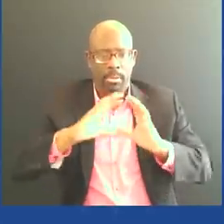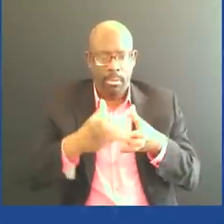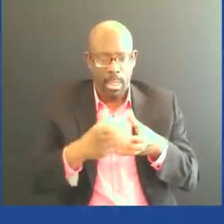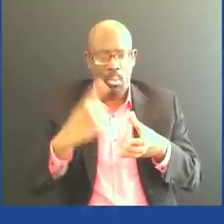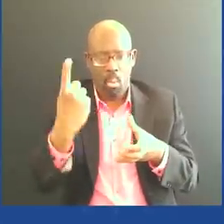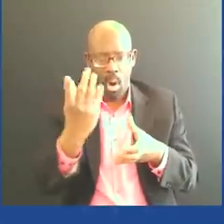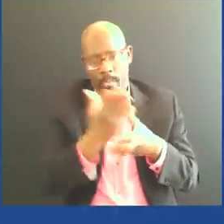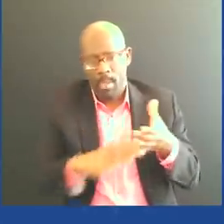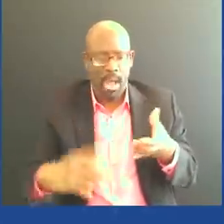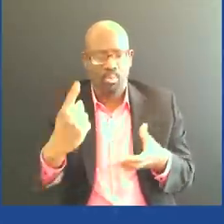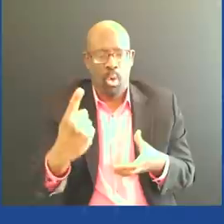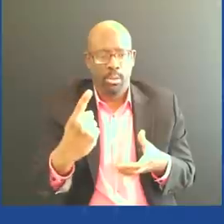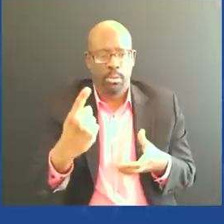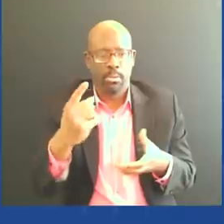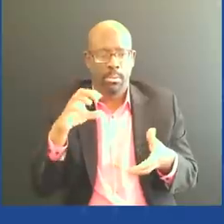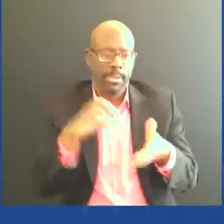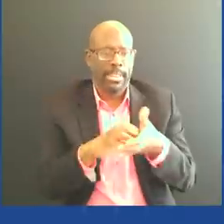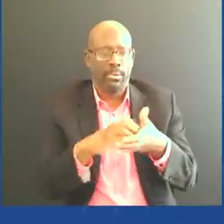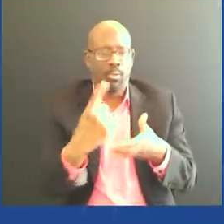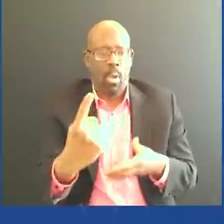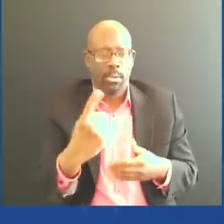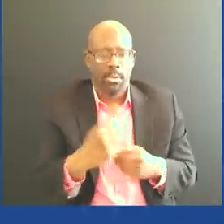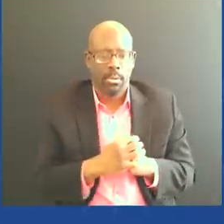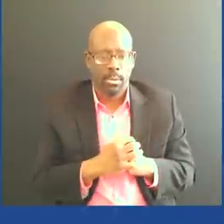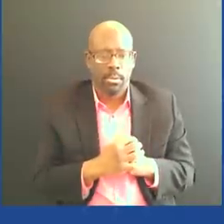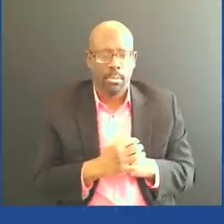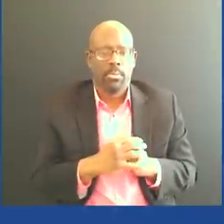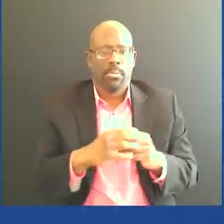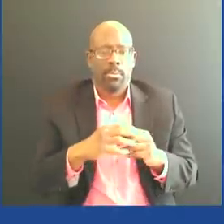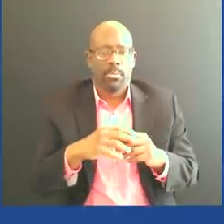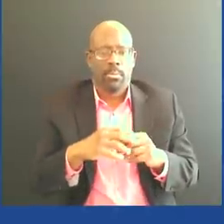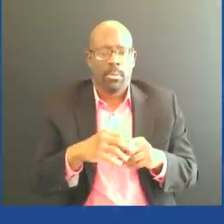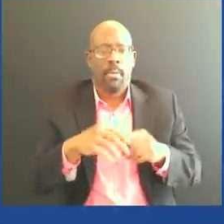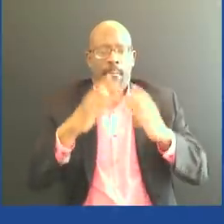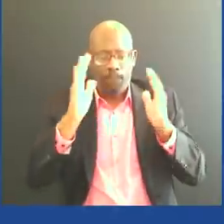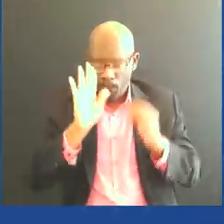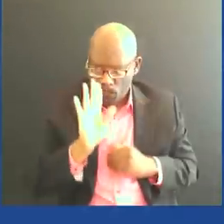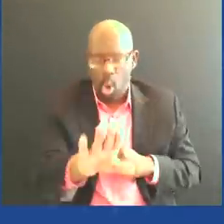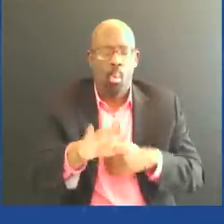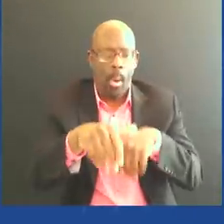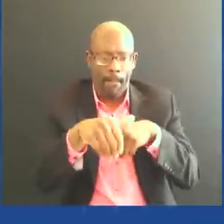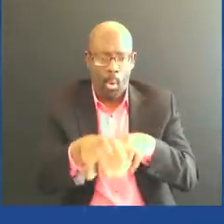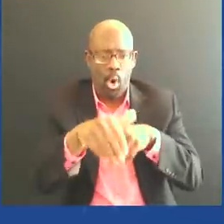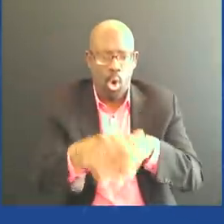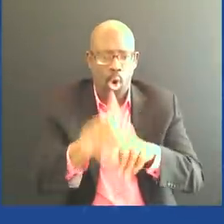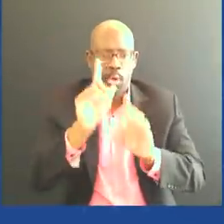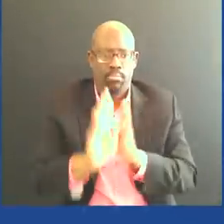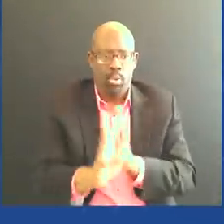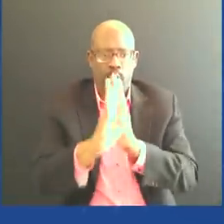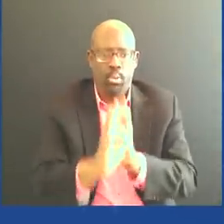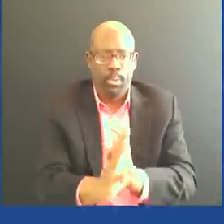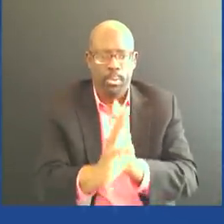Forward, march. Sir, the watch is set. Very well.